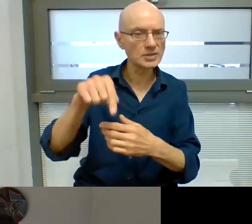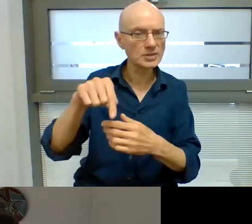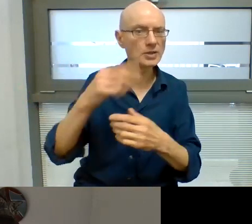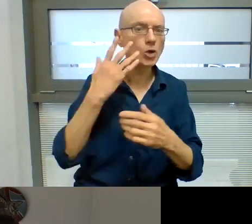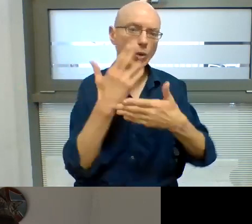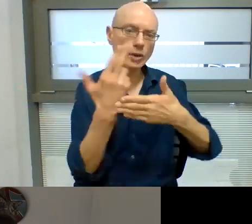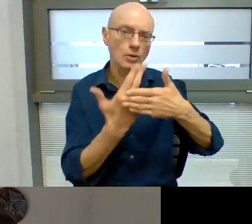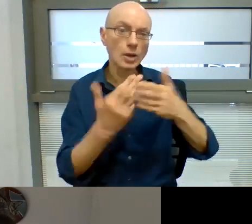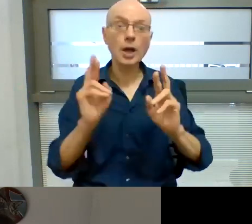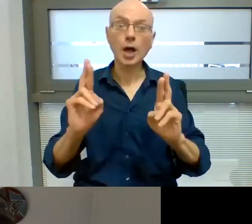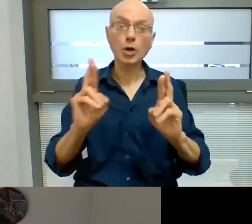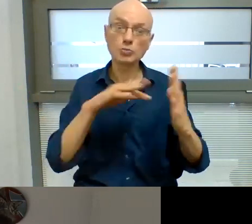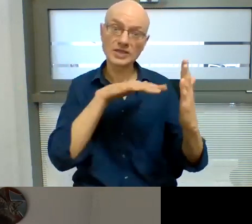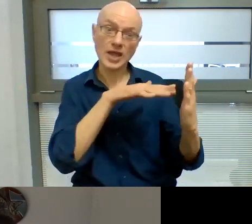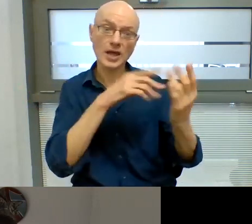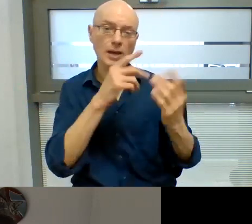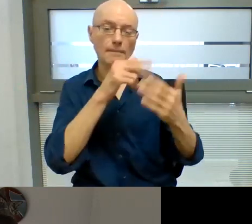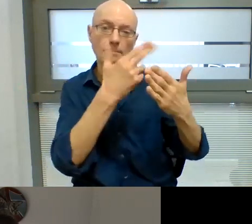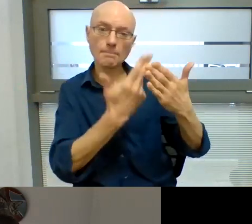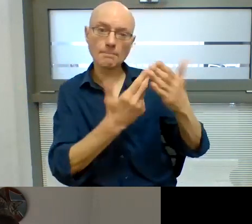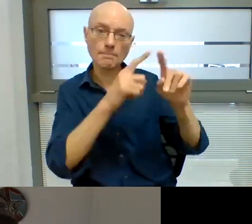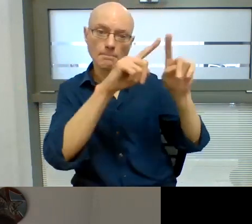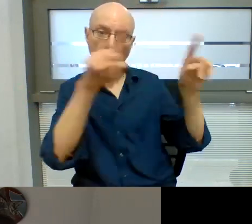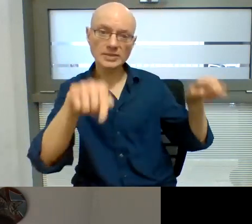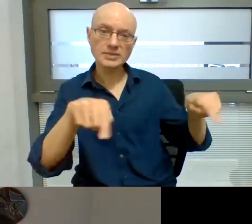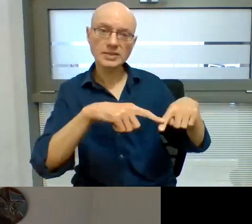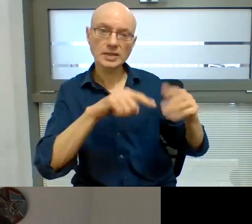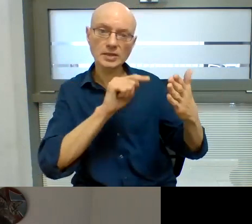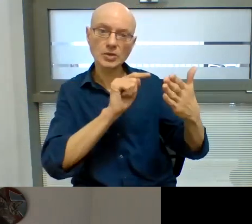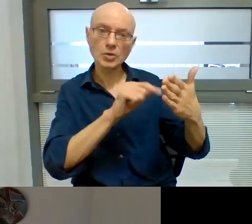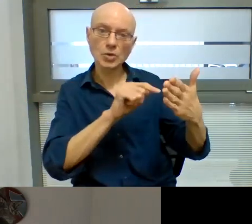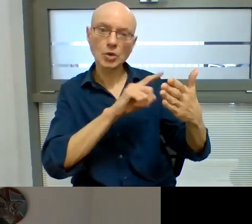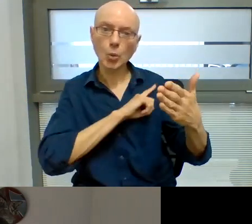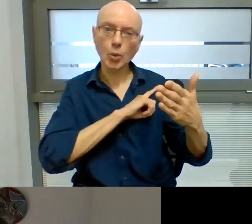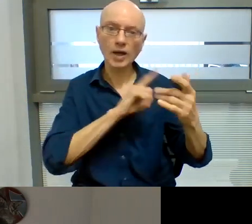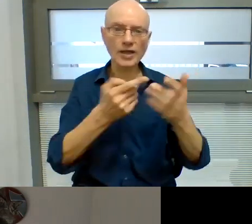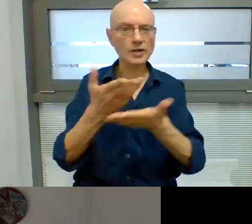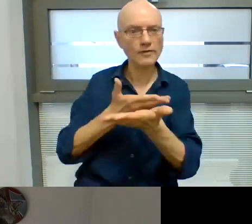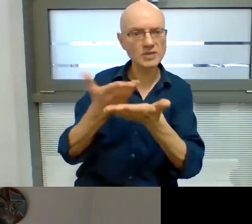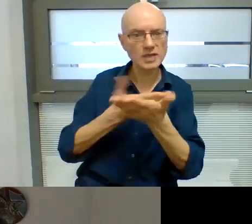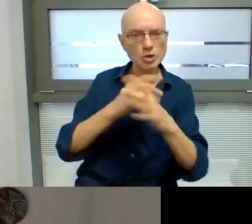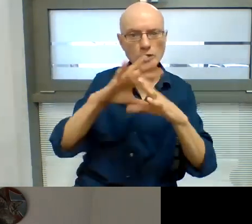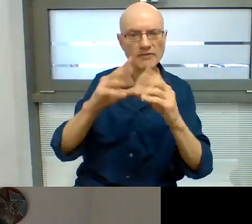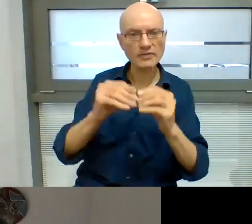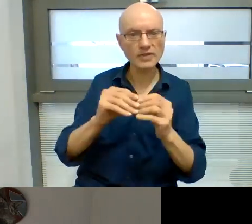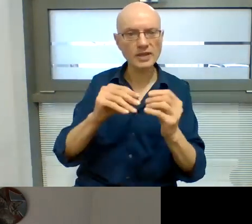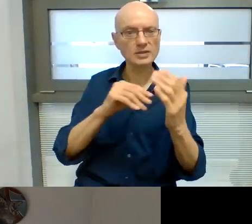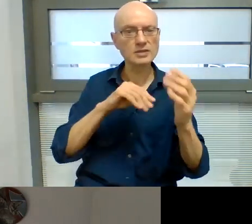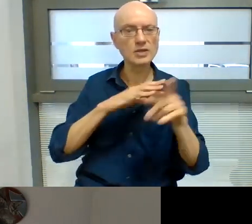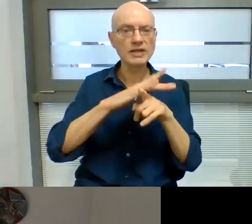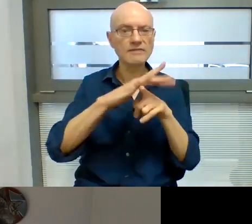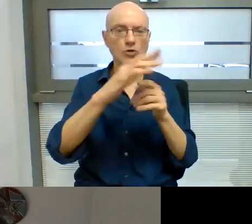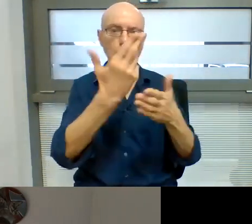you can see it in the paintings, because it that all comes through. So, but